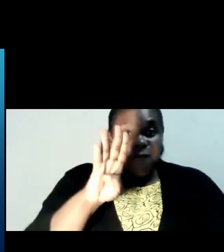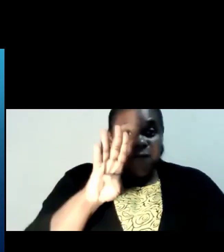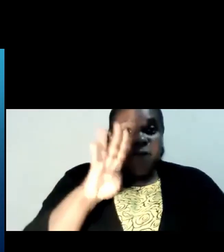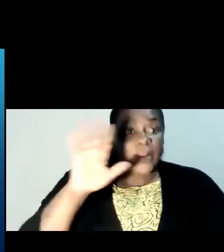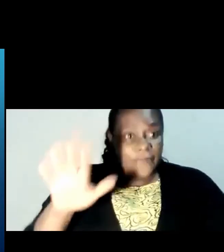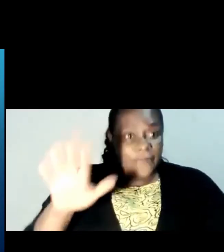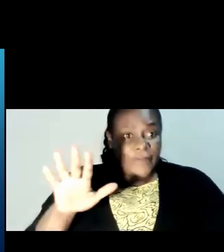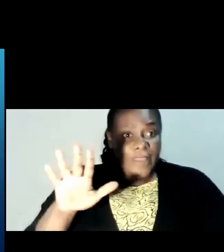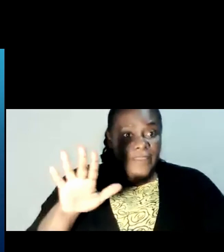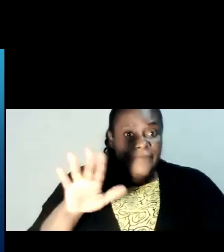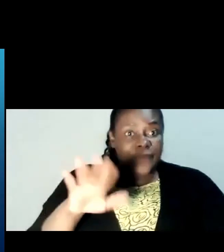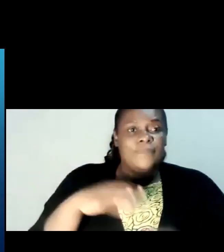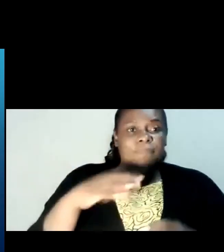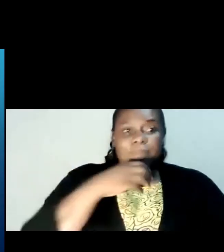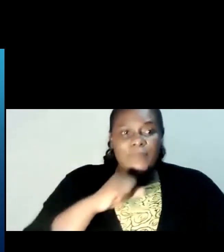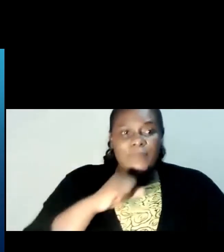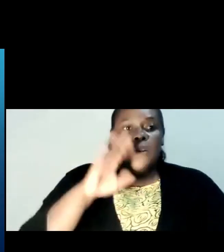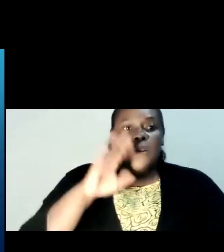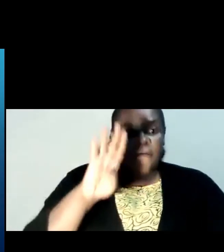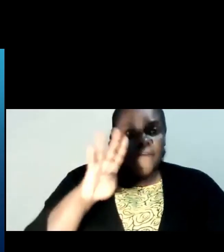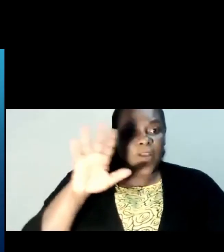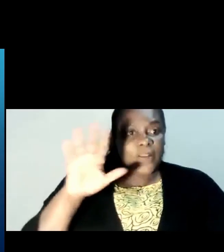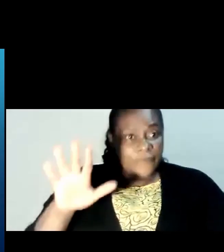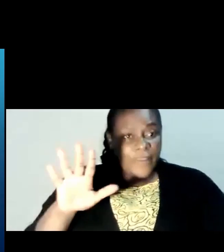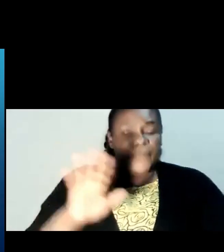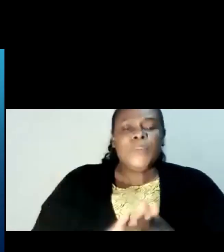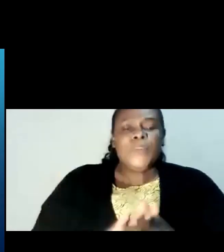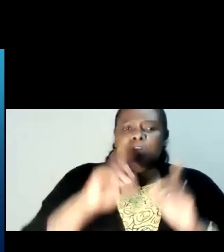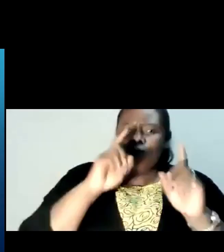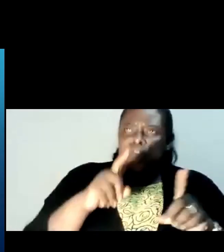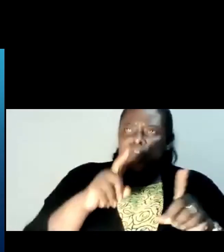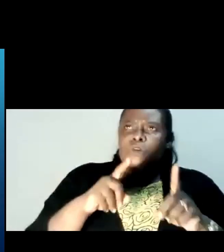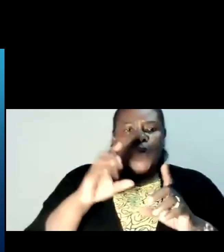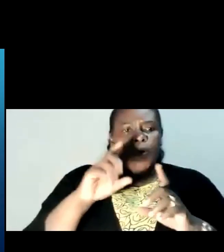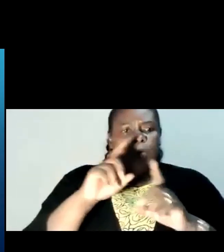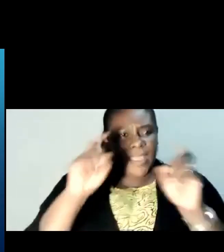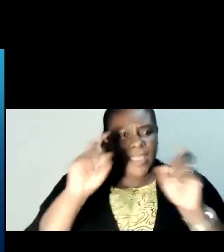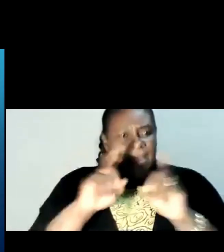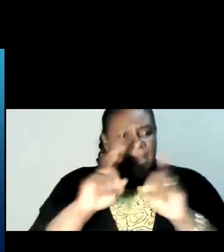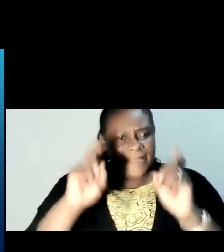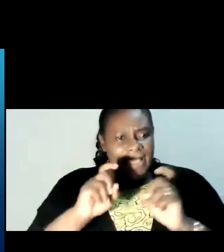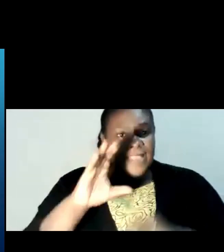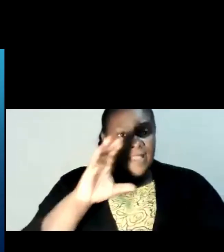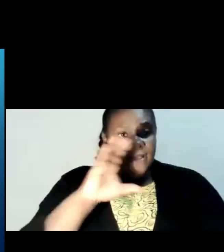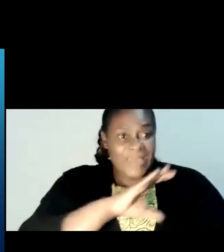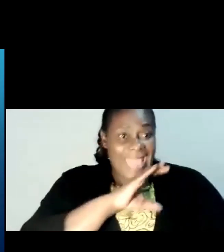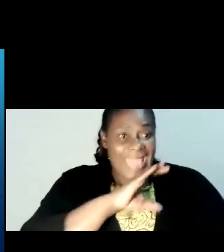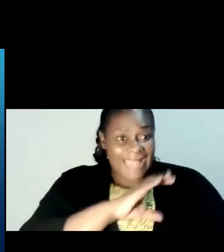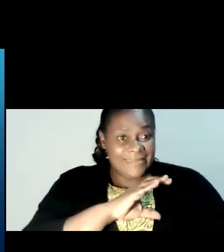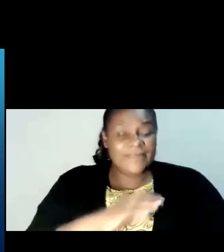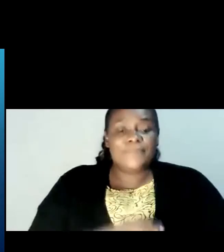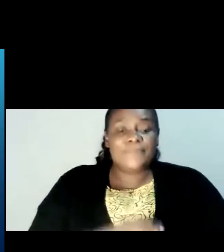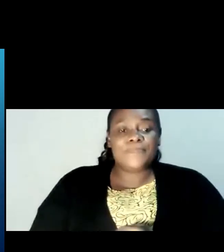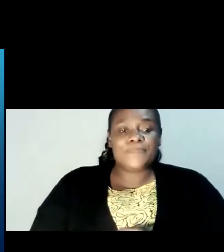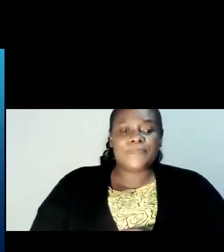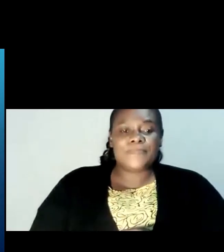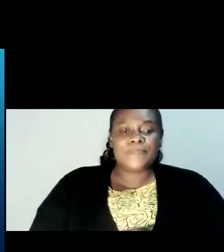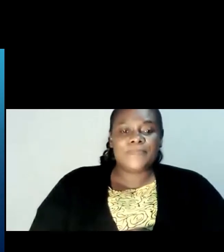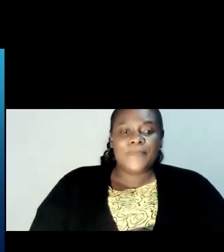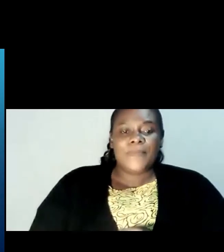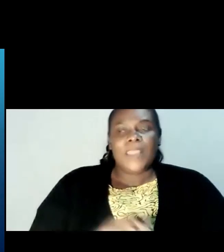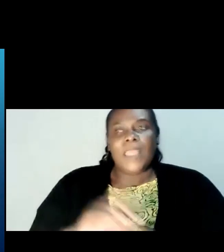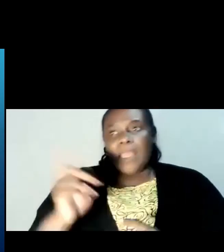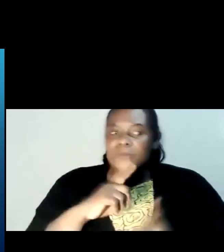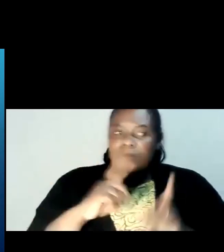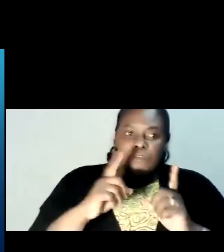especially if you have a history of cancer or colon cancer in your family, you should talk to your doctor about getting